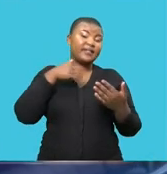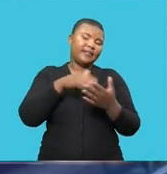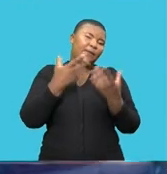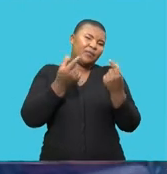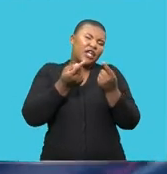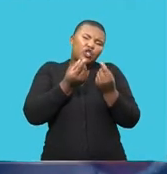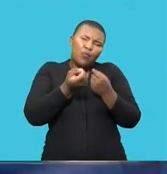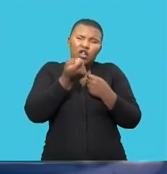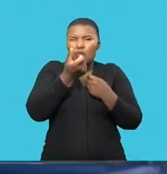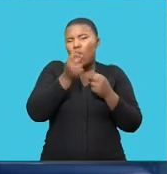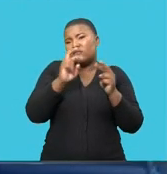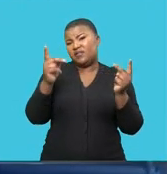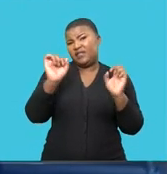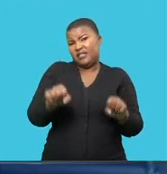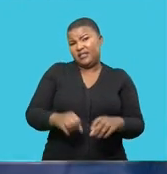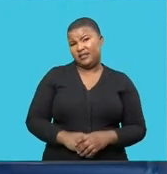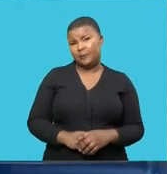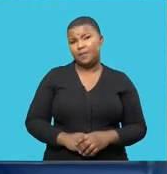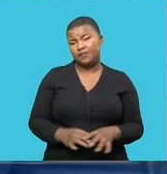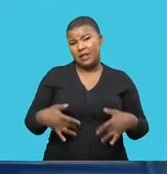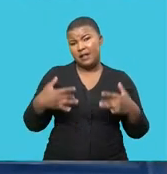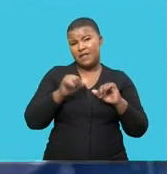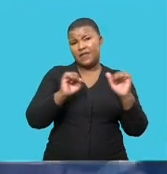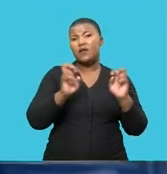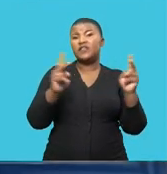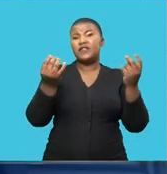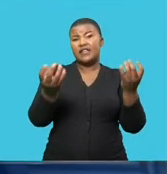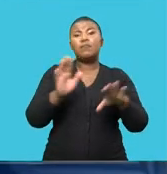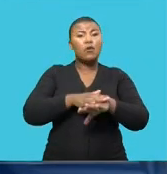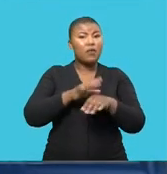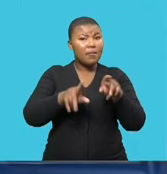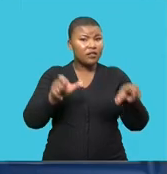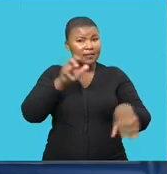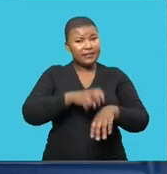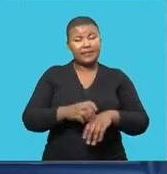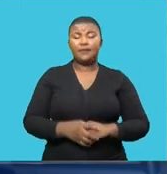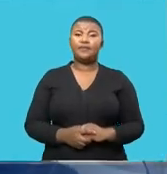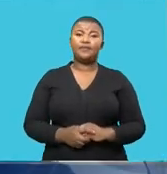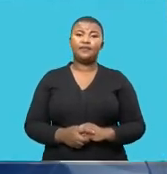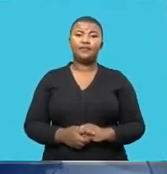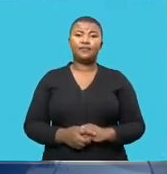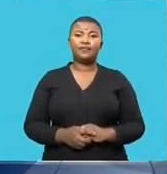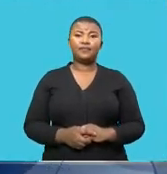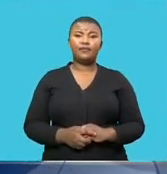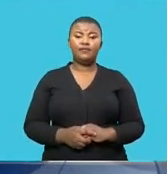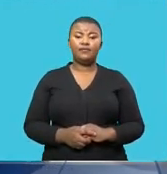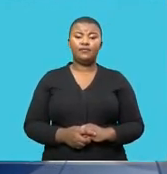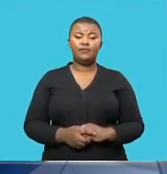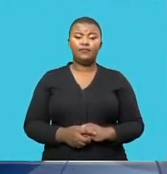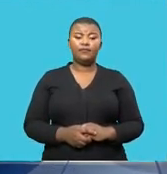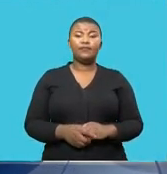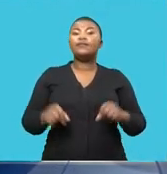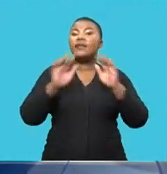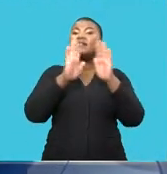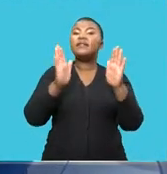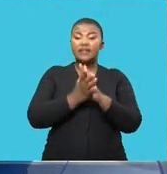different nyana leyo encane, it make a different empilweni zabo, but we need more people abazosisiza. Yithi njengoba konke kwenza